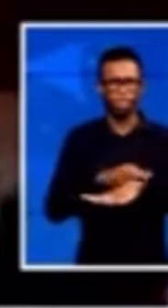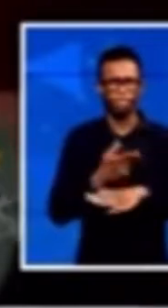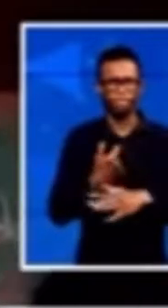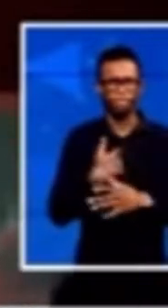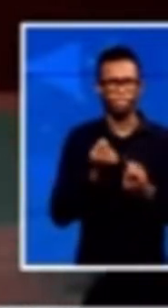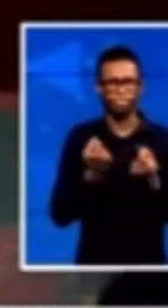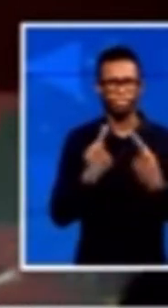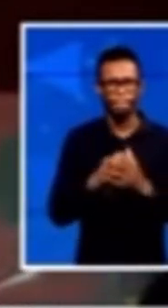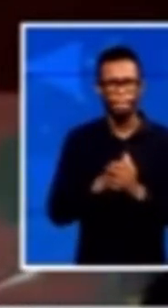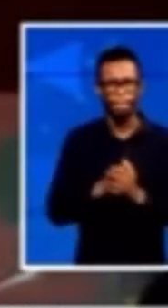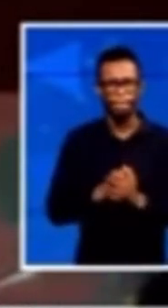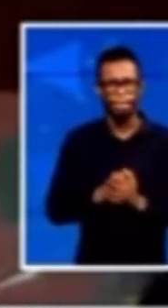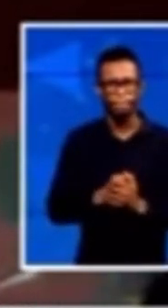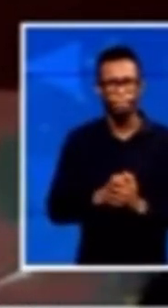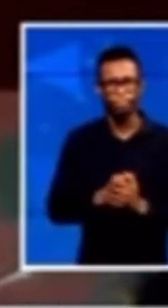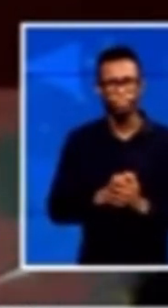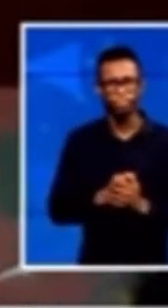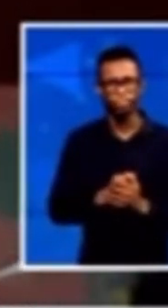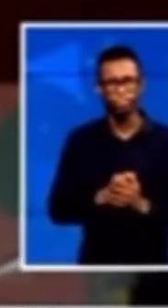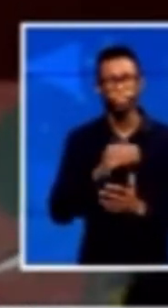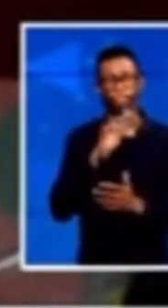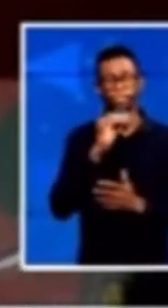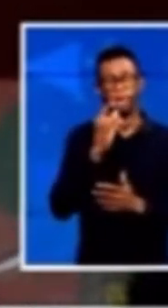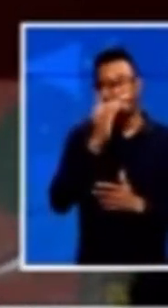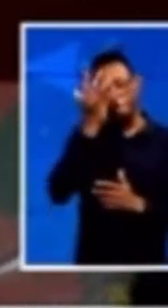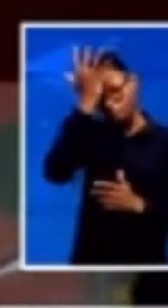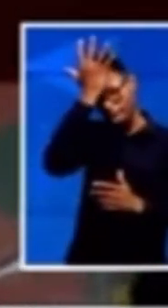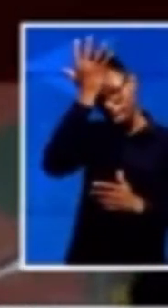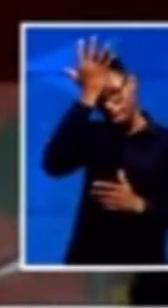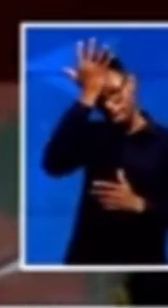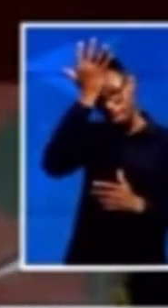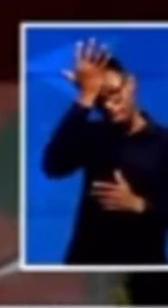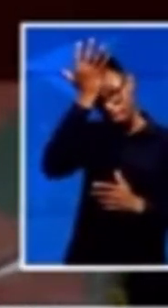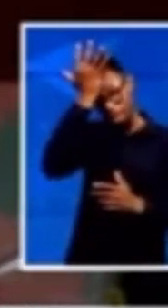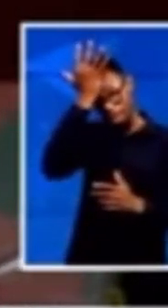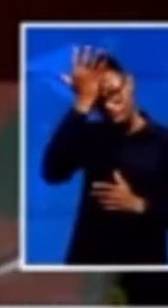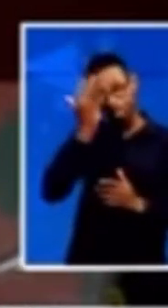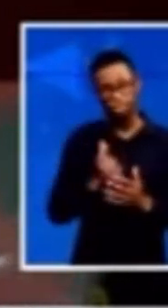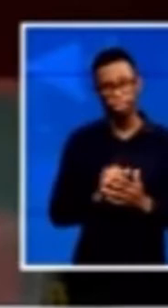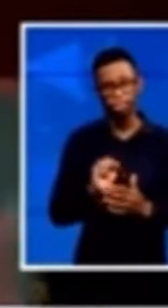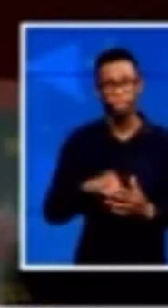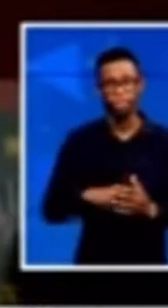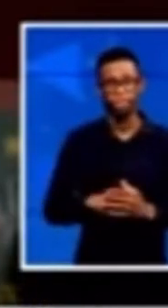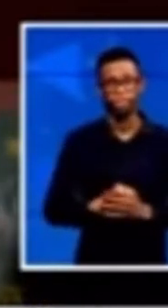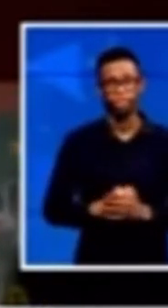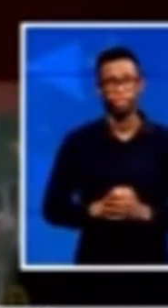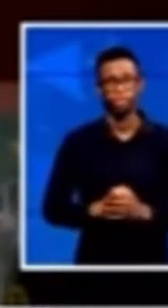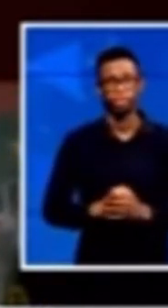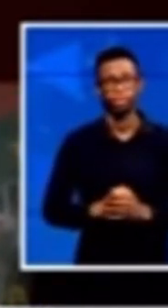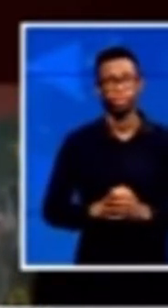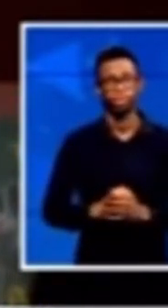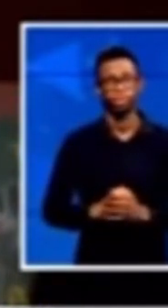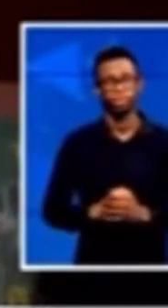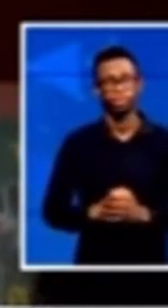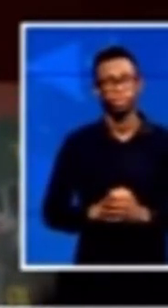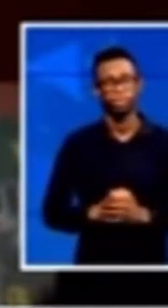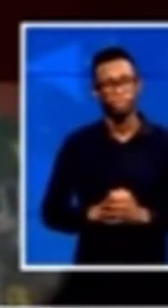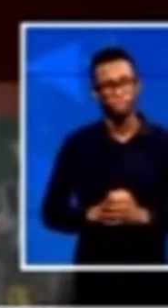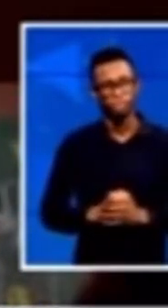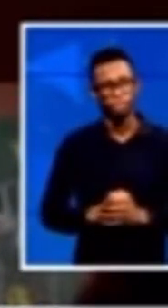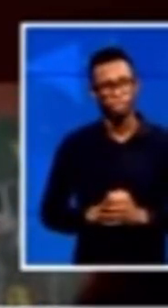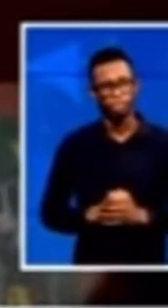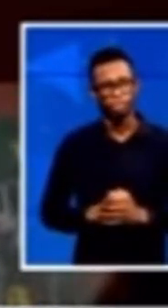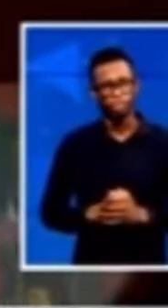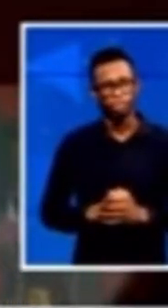not ANC policy, Malema has continued to advocate this position. His opinions on nationalization are shared by South Africa's